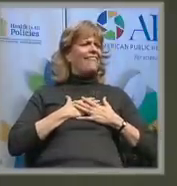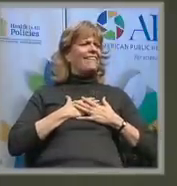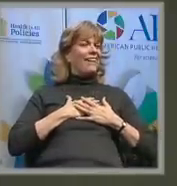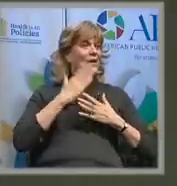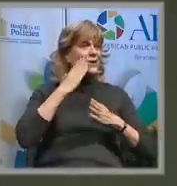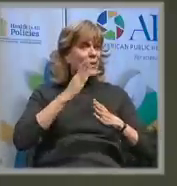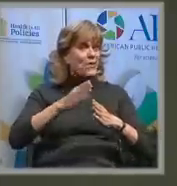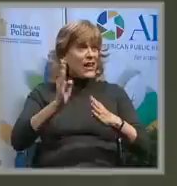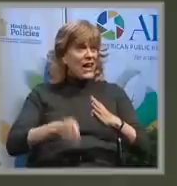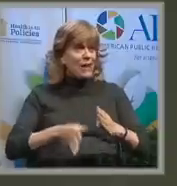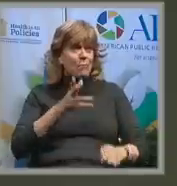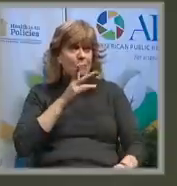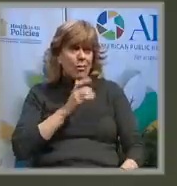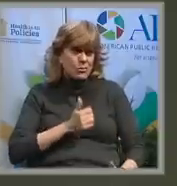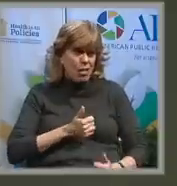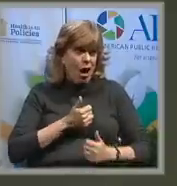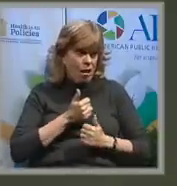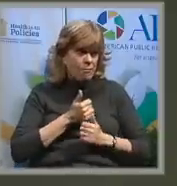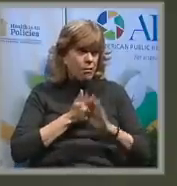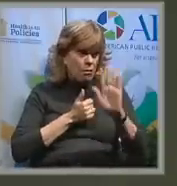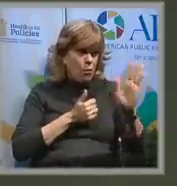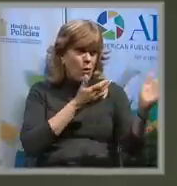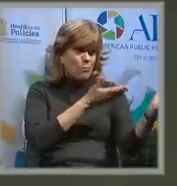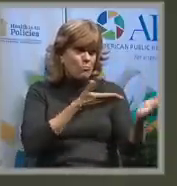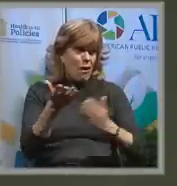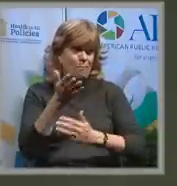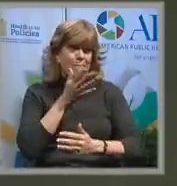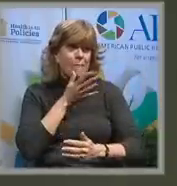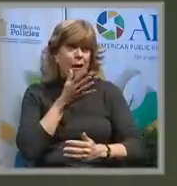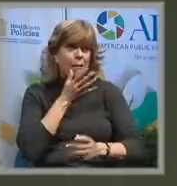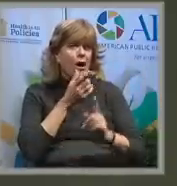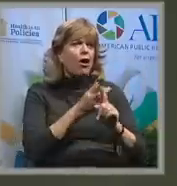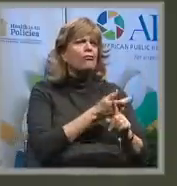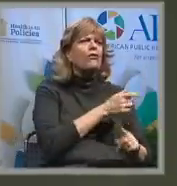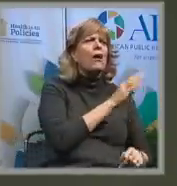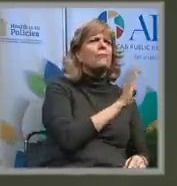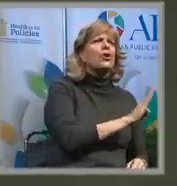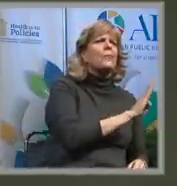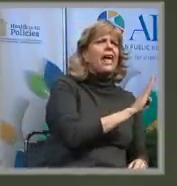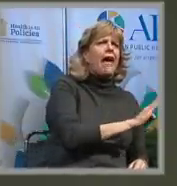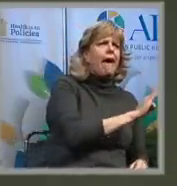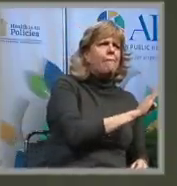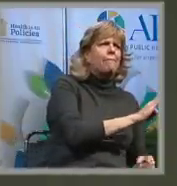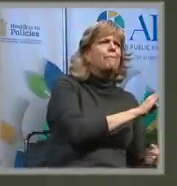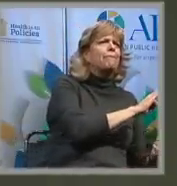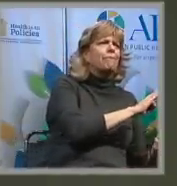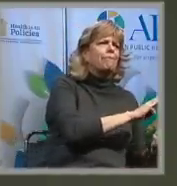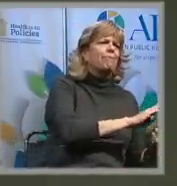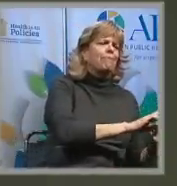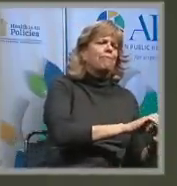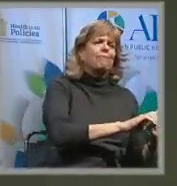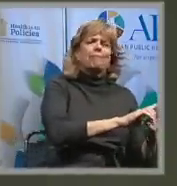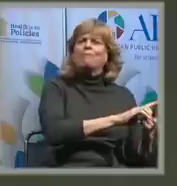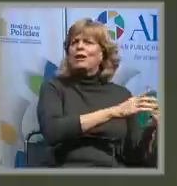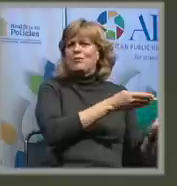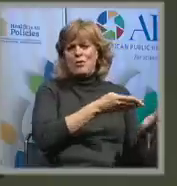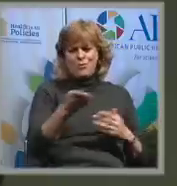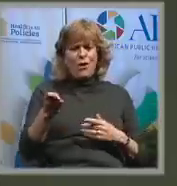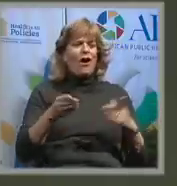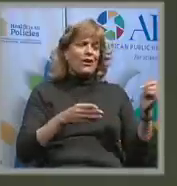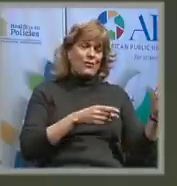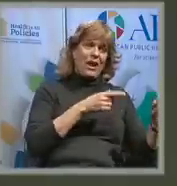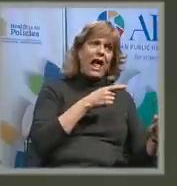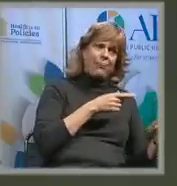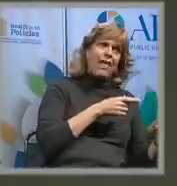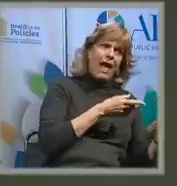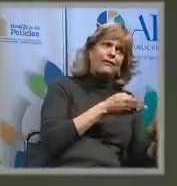at the end of my mama's life, we had brought her from Birmingham, Well, they do eat that fried chicken. We always had that fried chicken. He